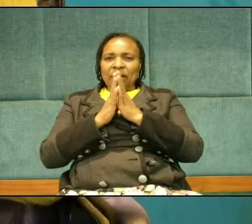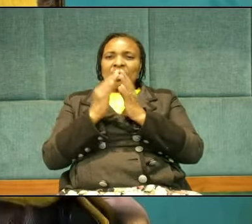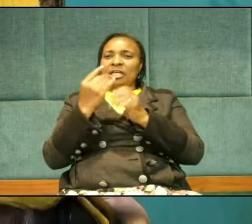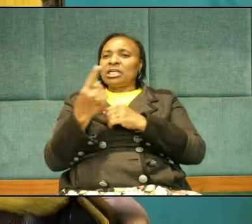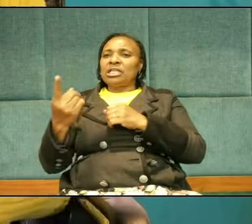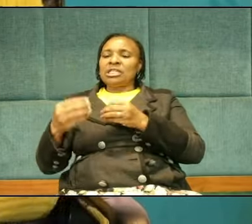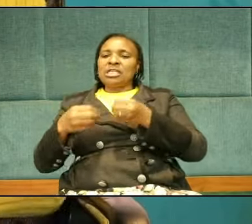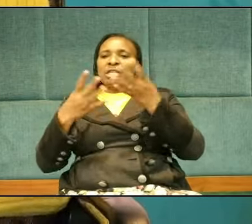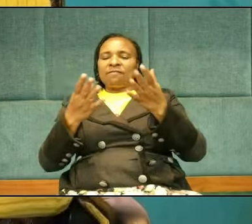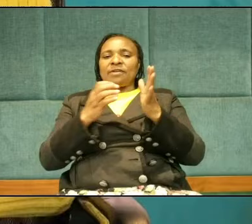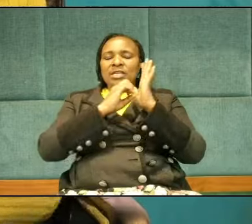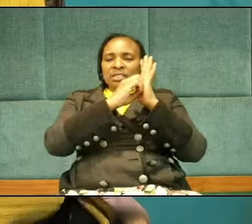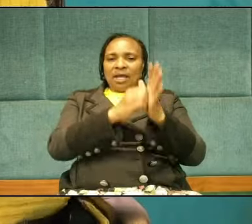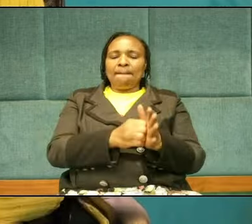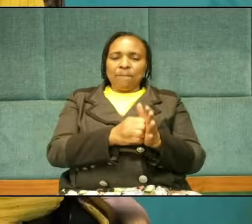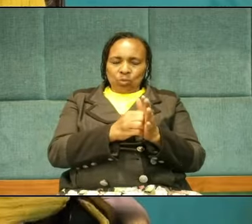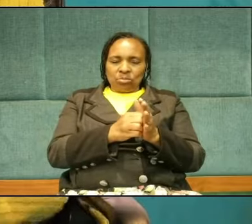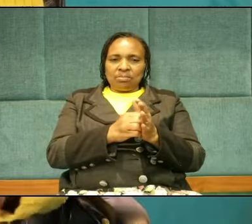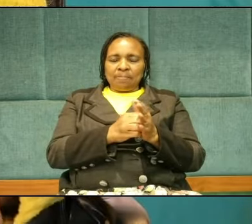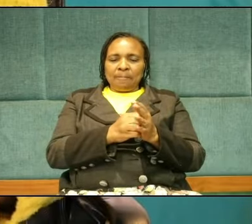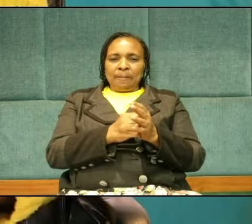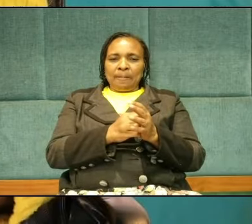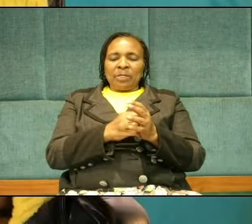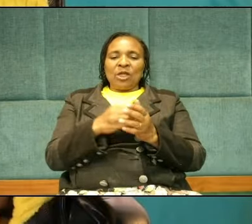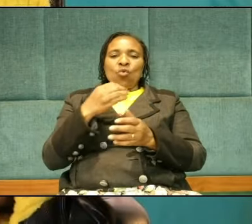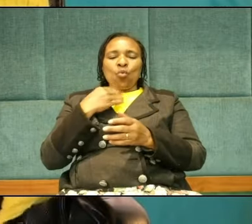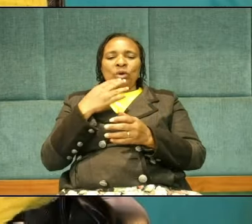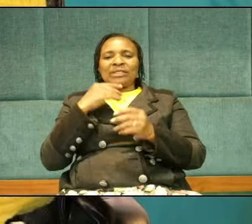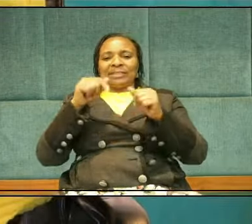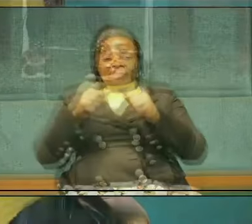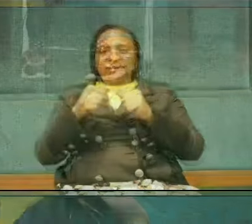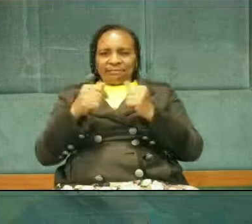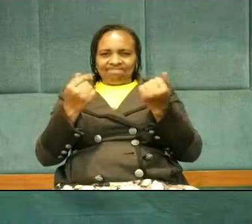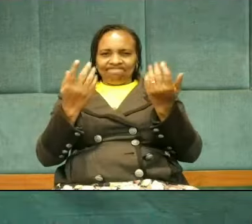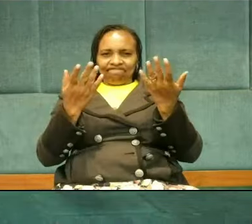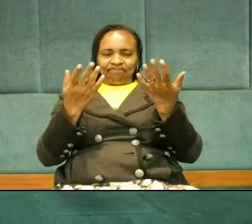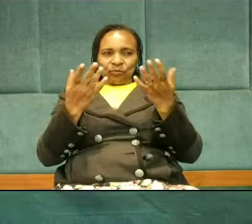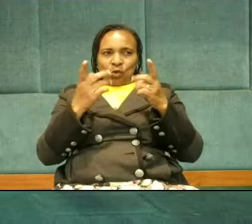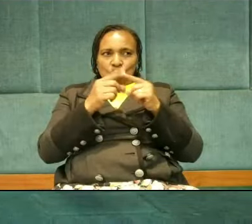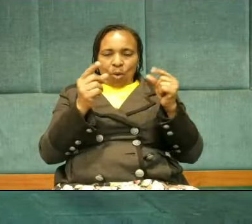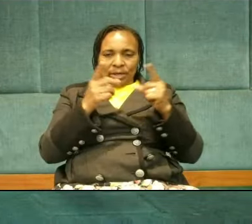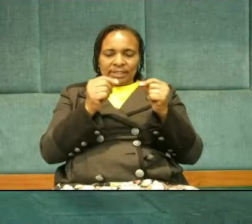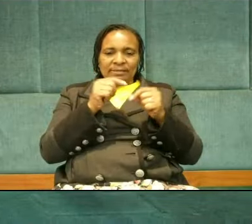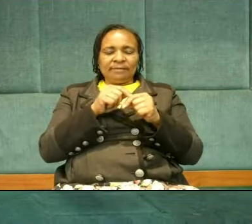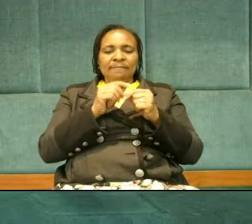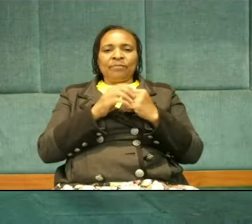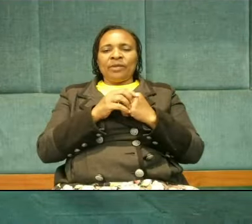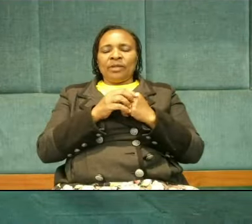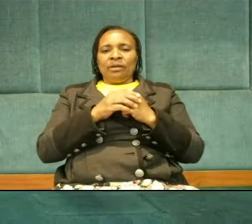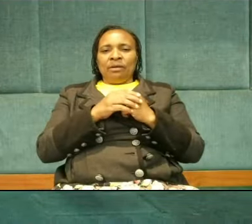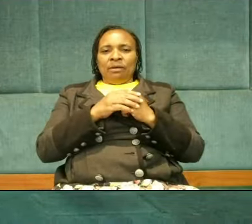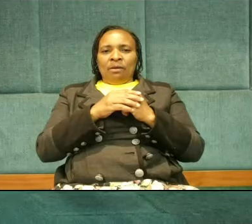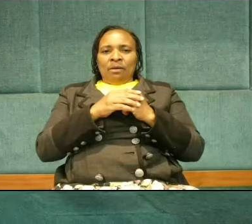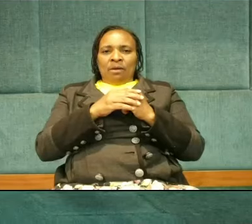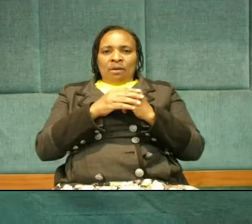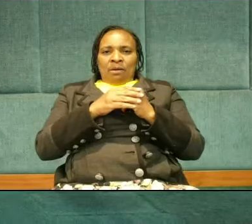an example or a verse that we really like from these punchlines? Okay, I'll go